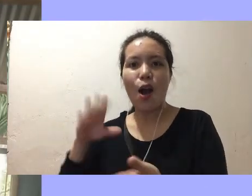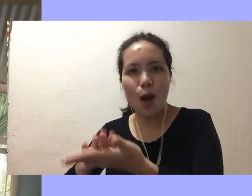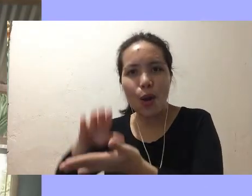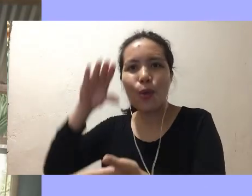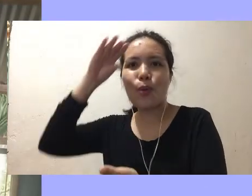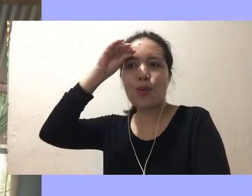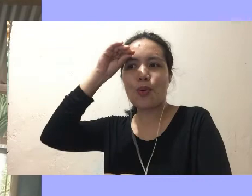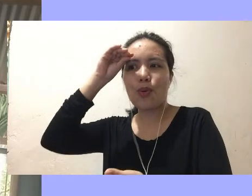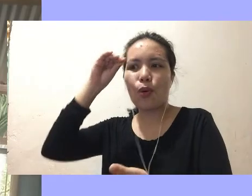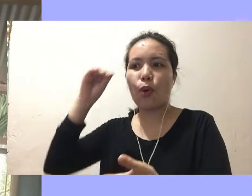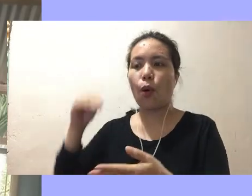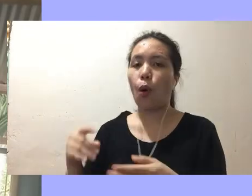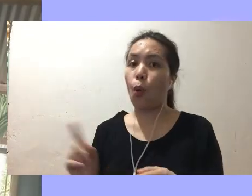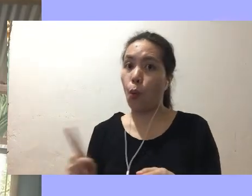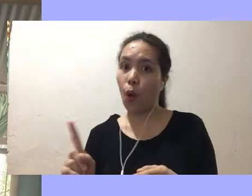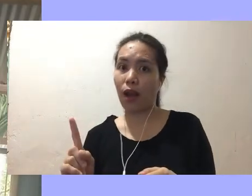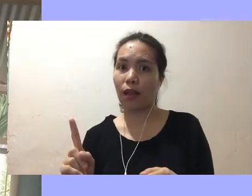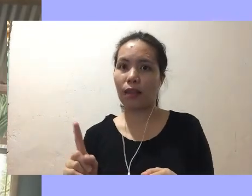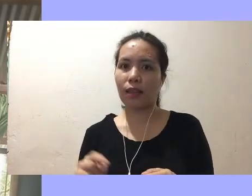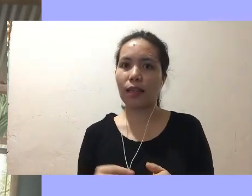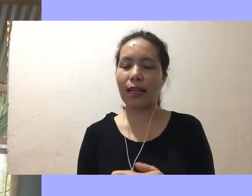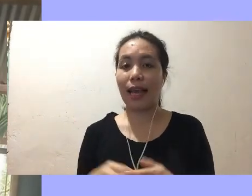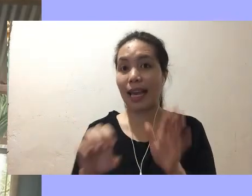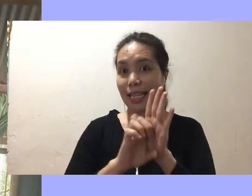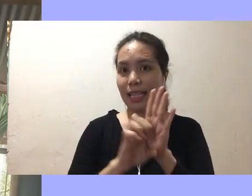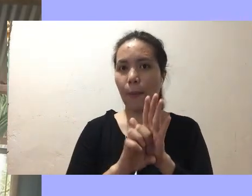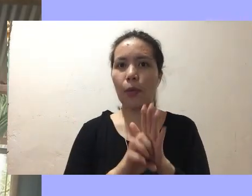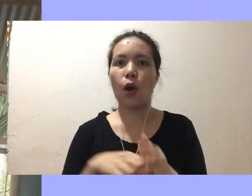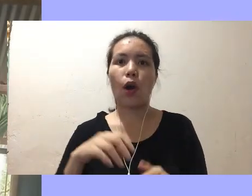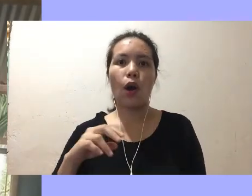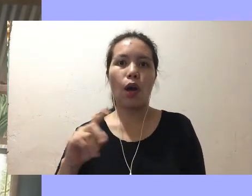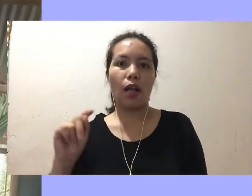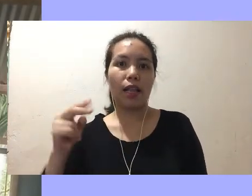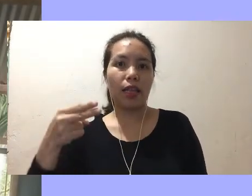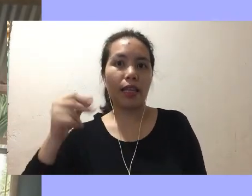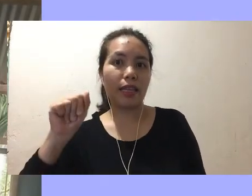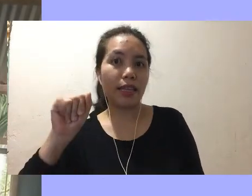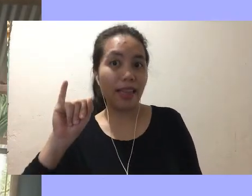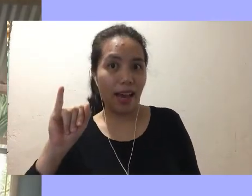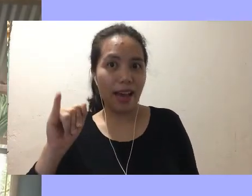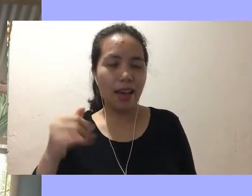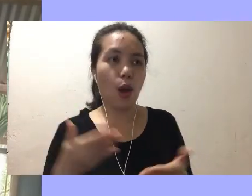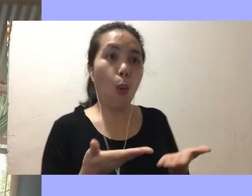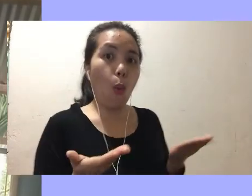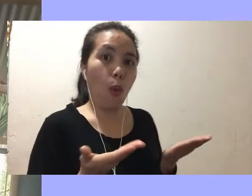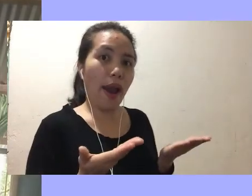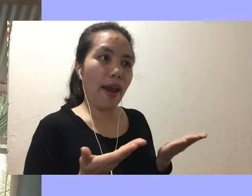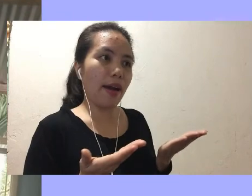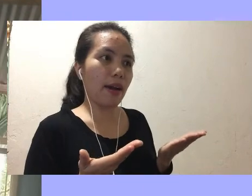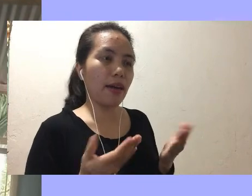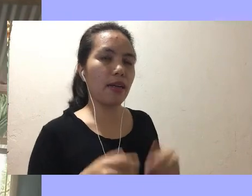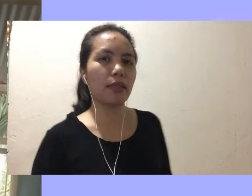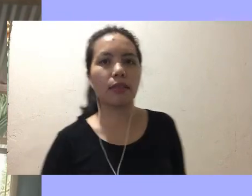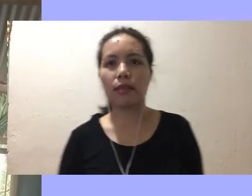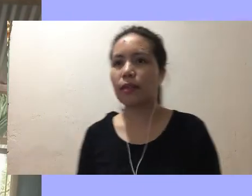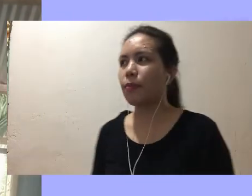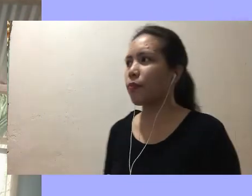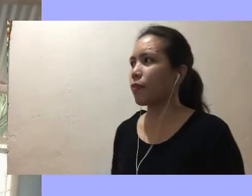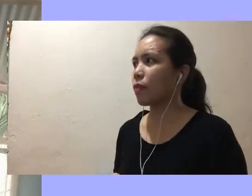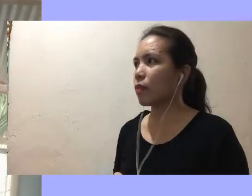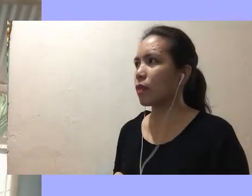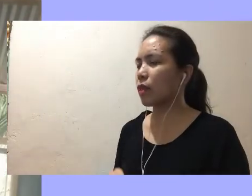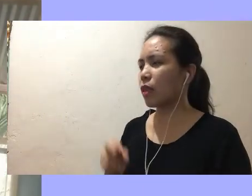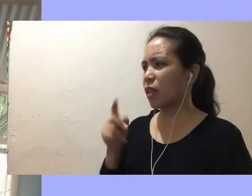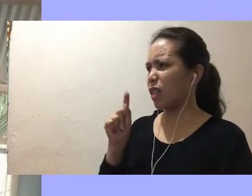especially the daily language, what, where, and when. For example, in Thailand, we have where, they call